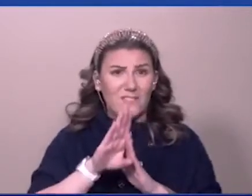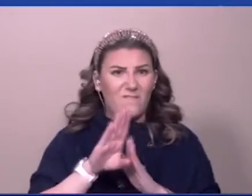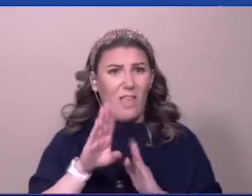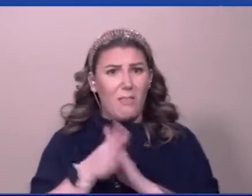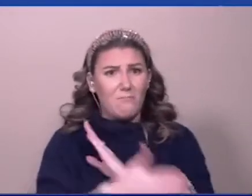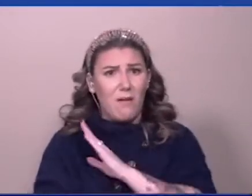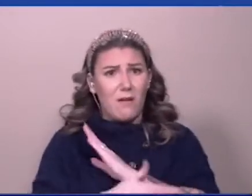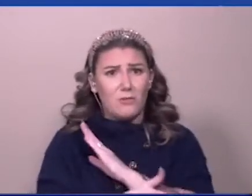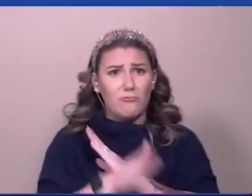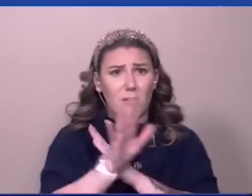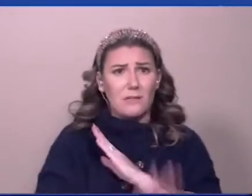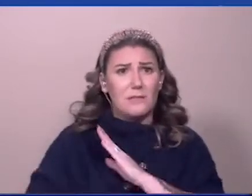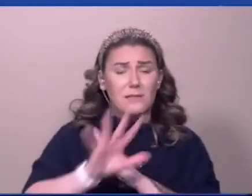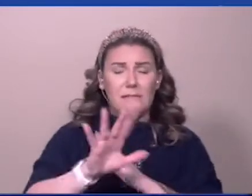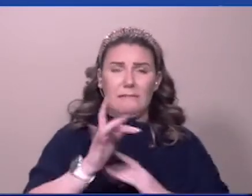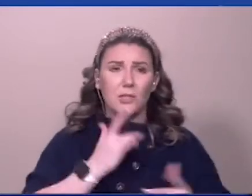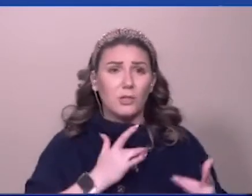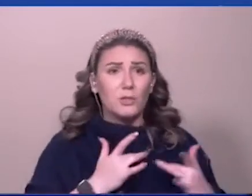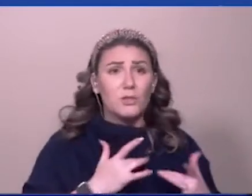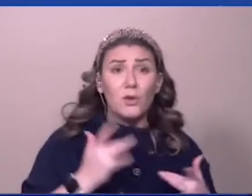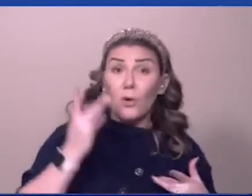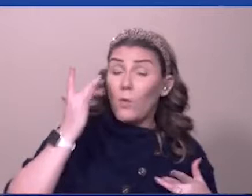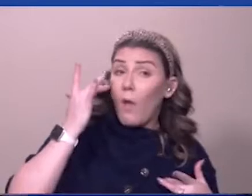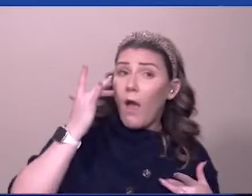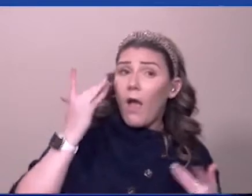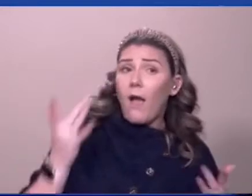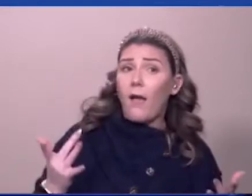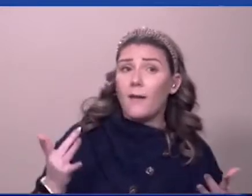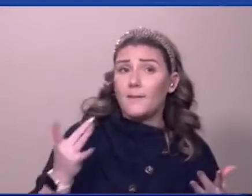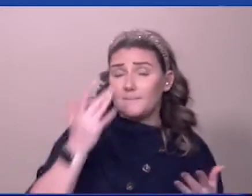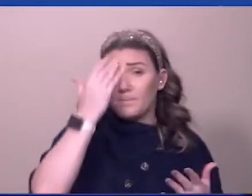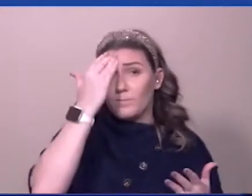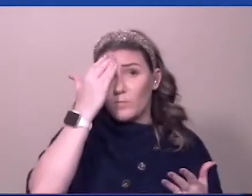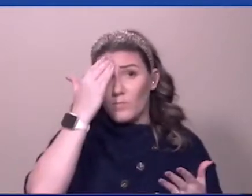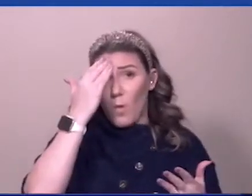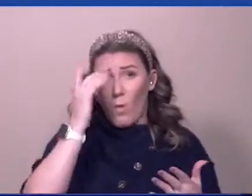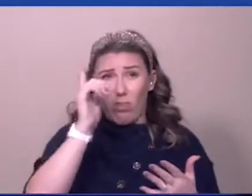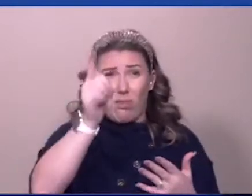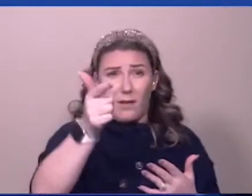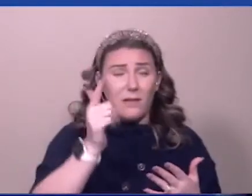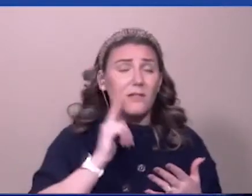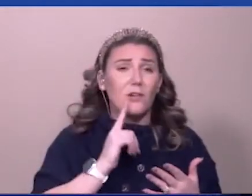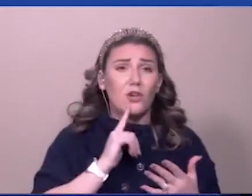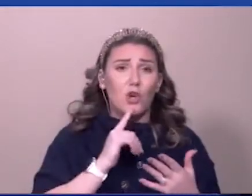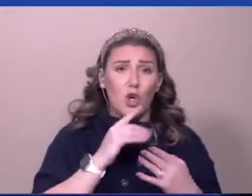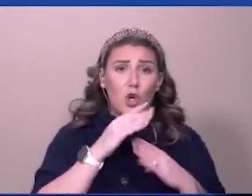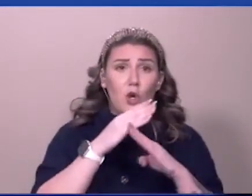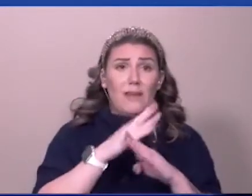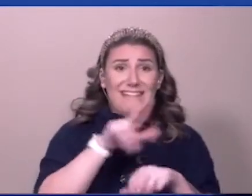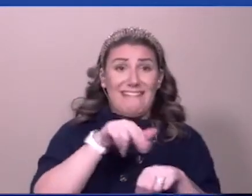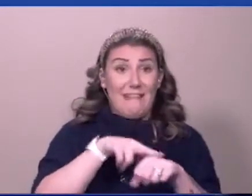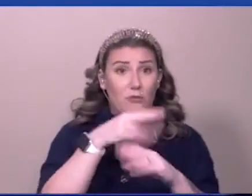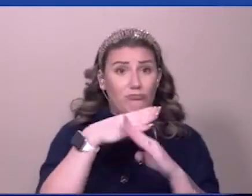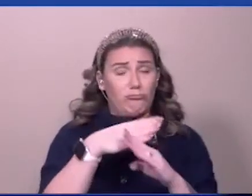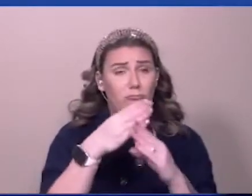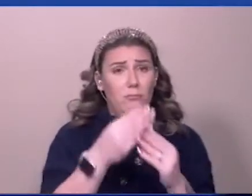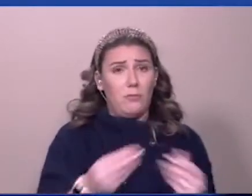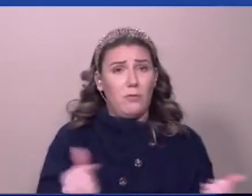for concern because we know over time we're going to lose our immunity. And so it's a matter of trying to keep that up